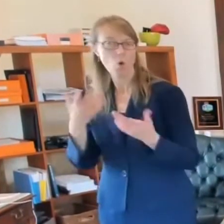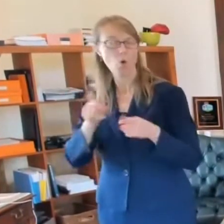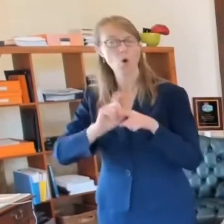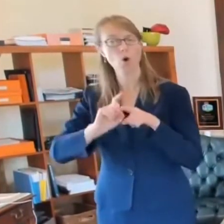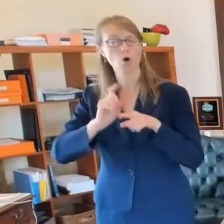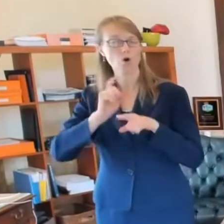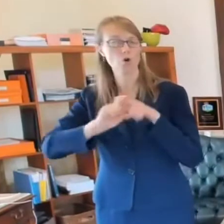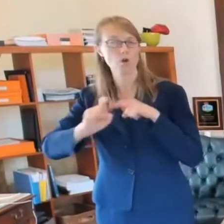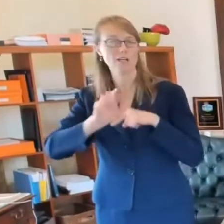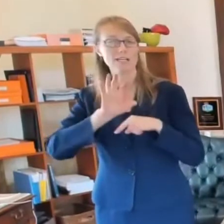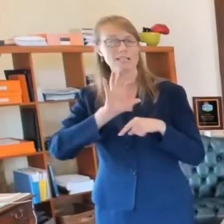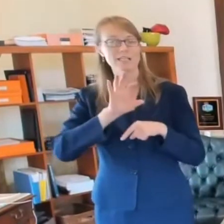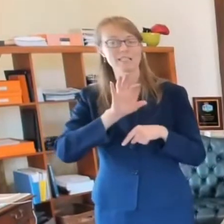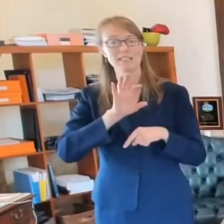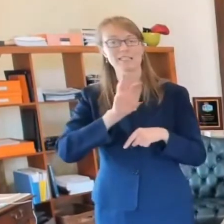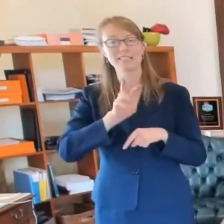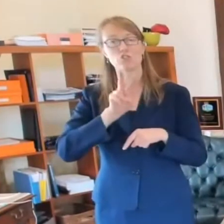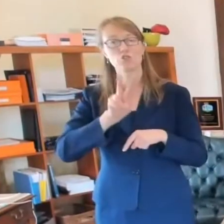622-4800. That's